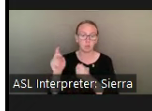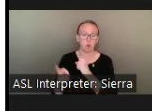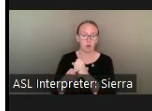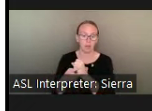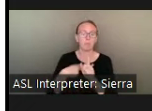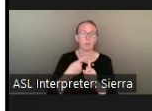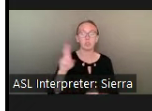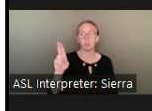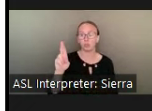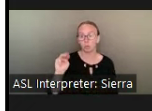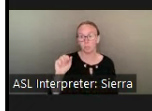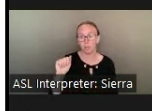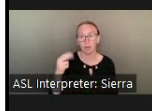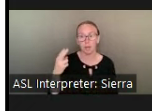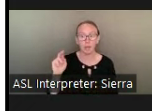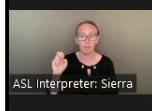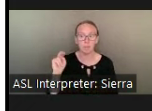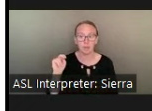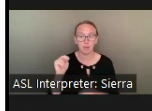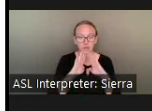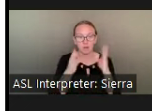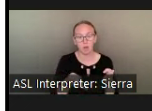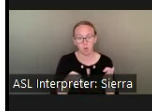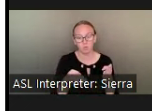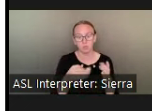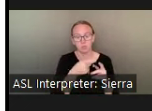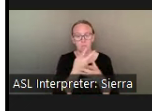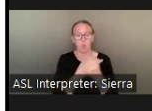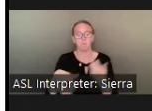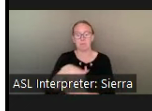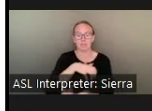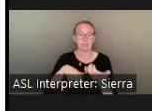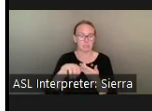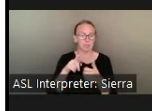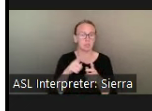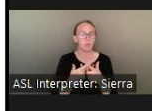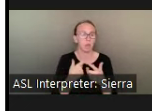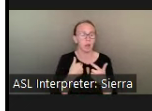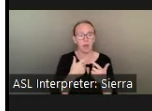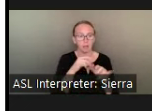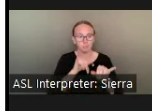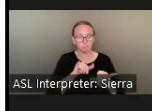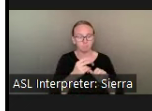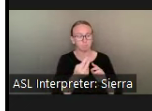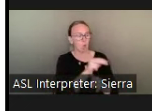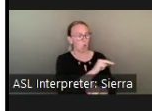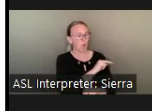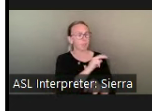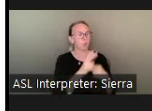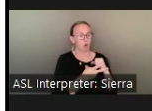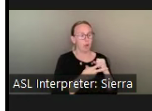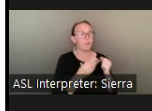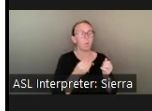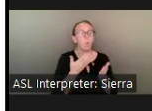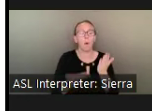locations to talk a little bit. So I started looking through the archives and thinking like, what might have caught Castle's eye?